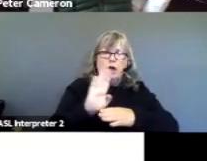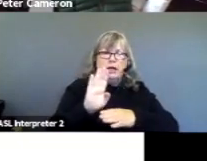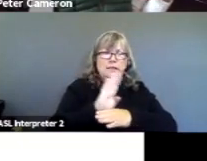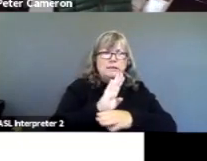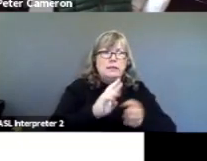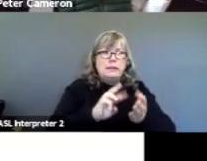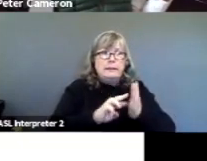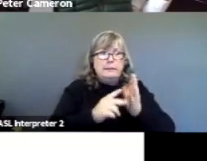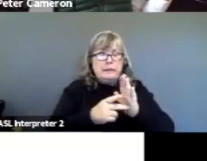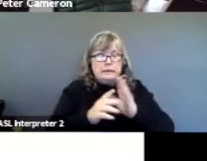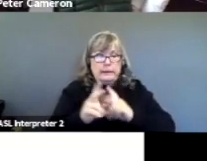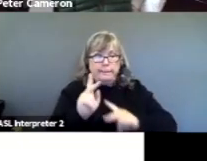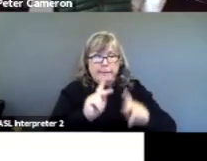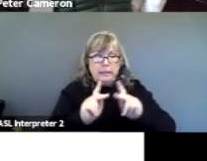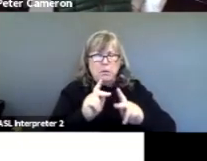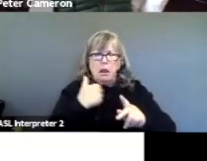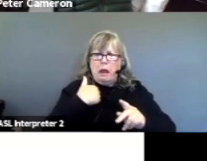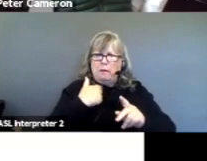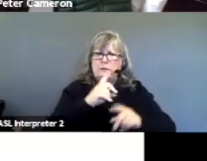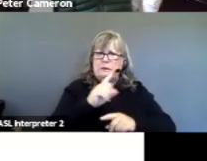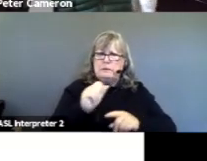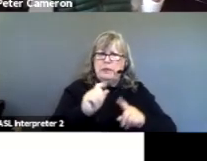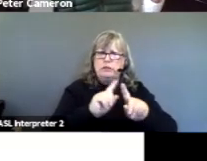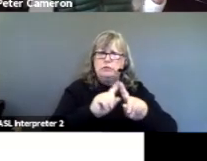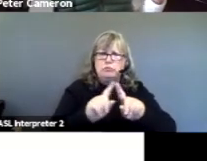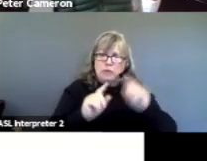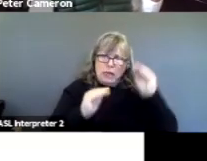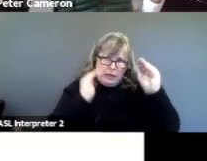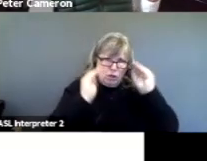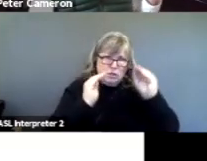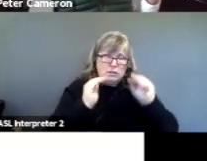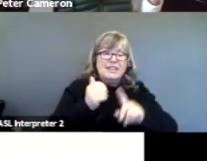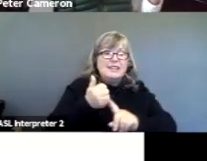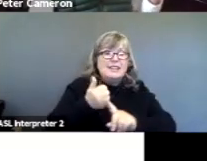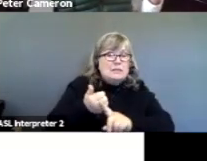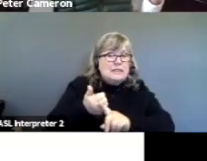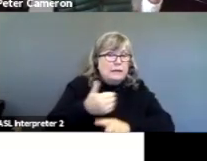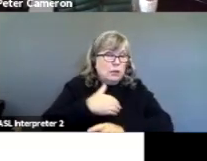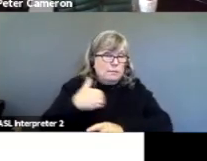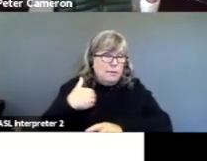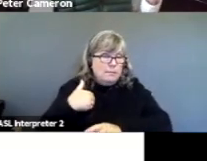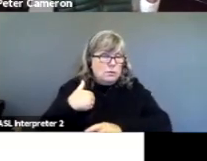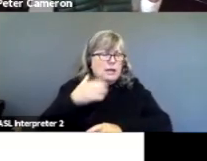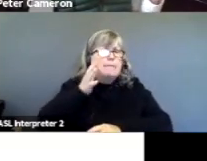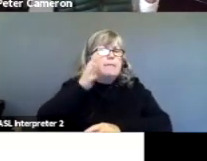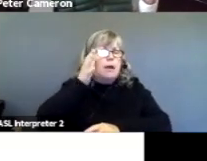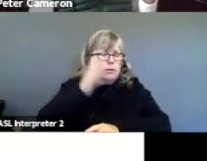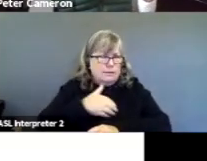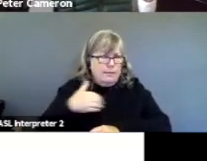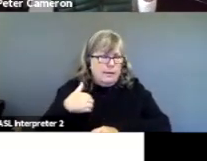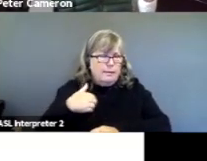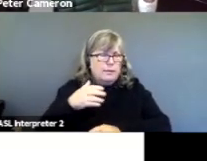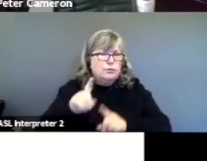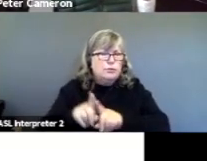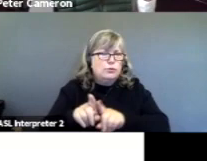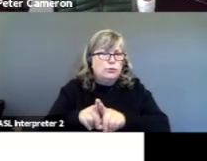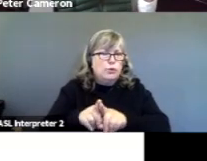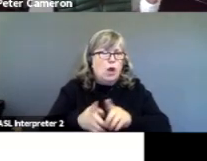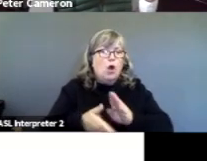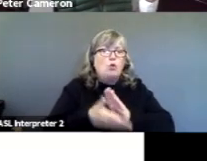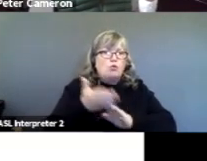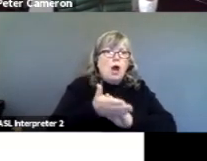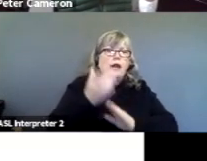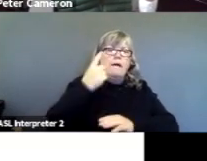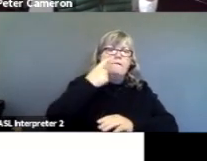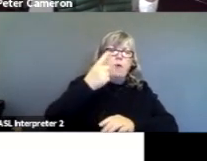with various disabilities, and so they are members, and so are their parents, and it's run for them.